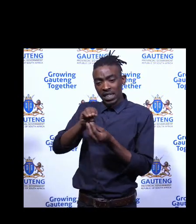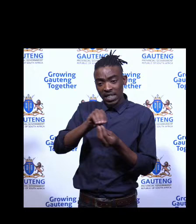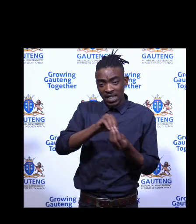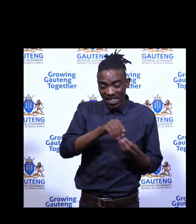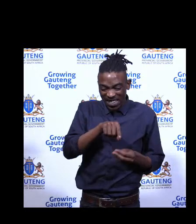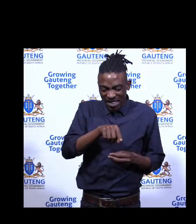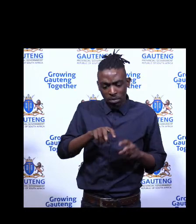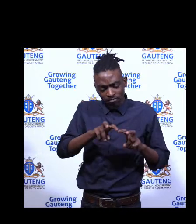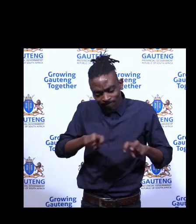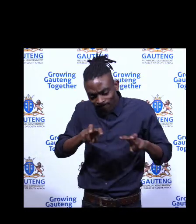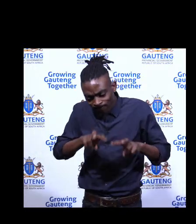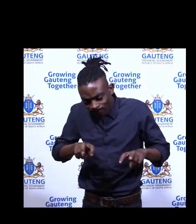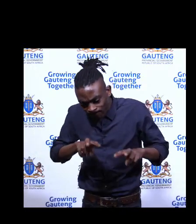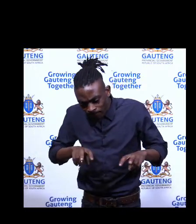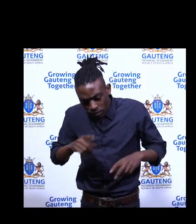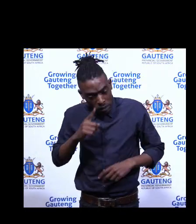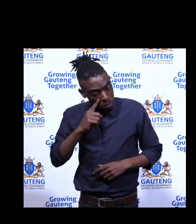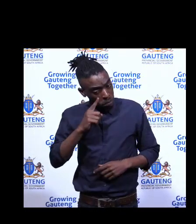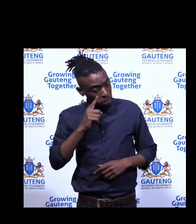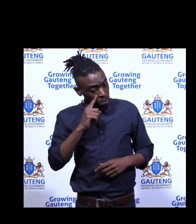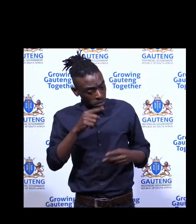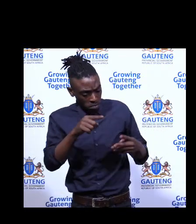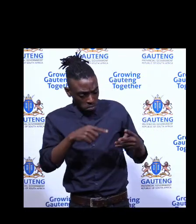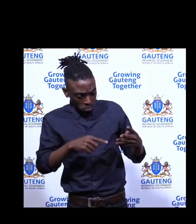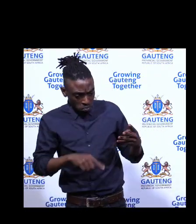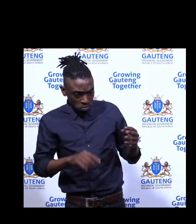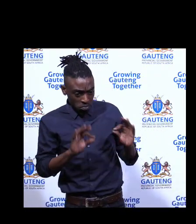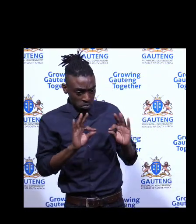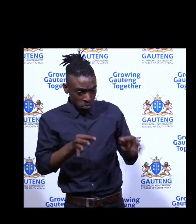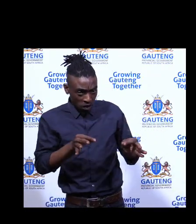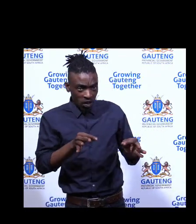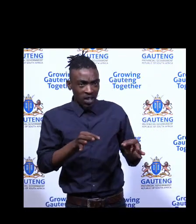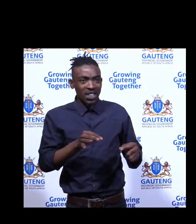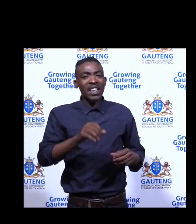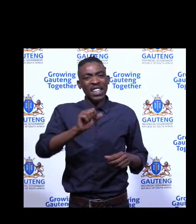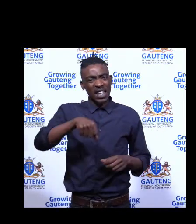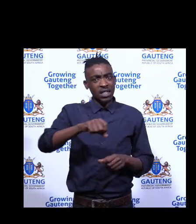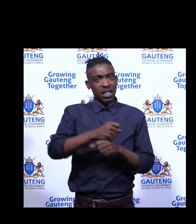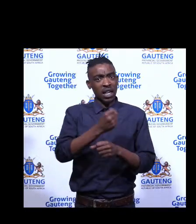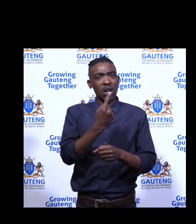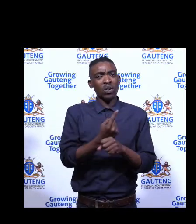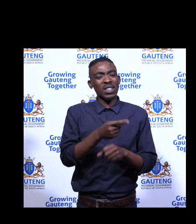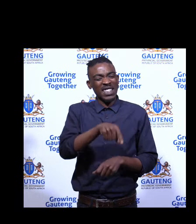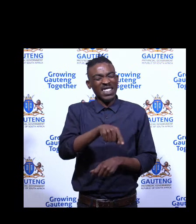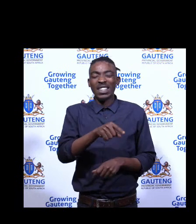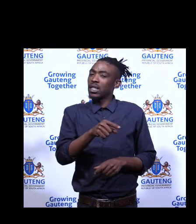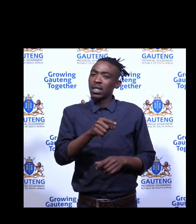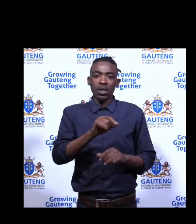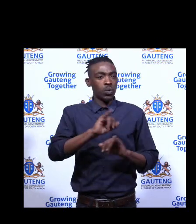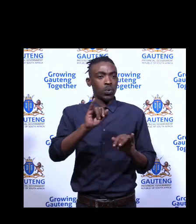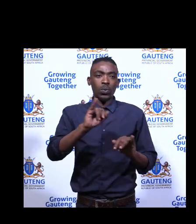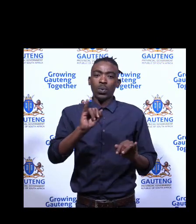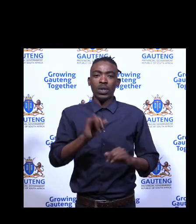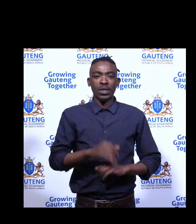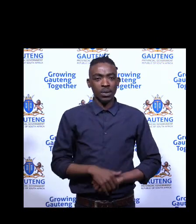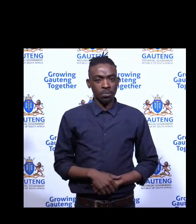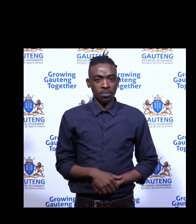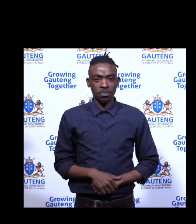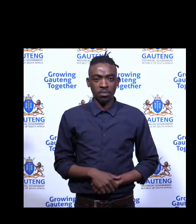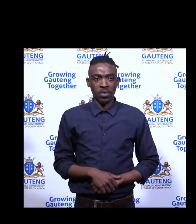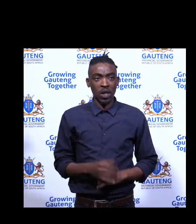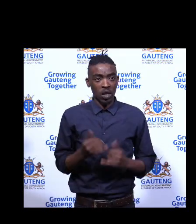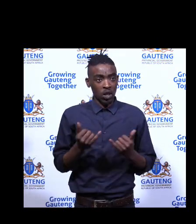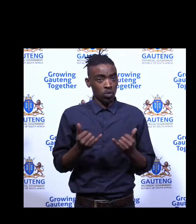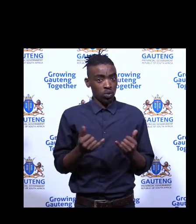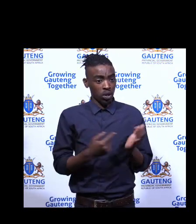revised, and the model that's been developed in Gauteng is being revised continuously based on what we're learning on practice. And so that's what we're